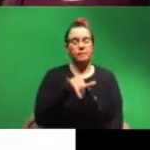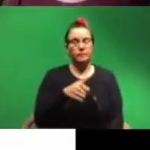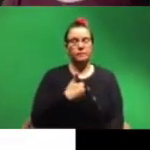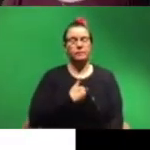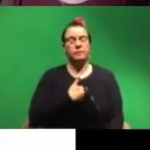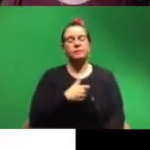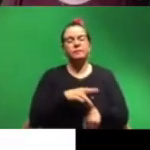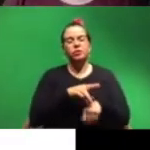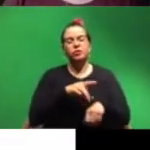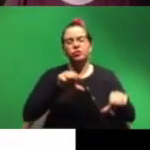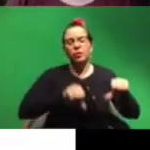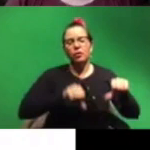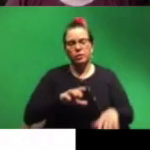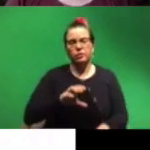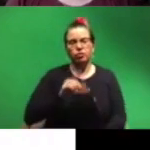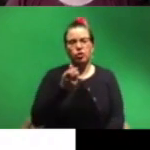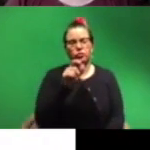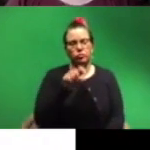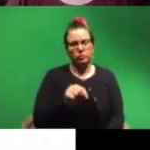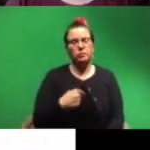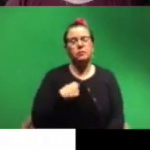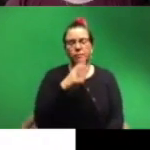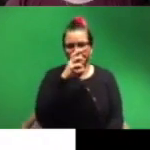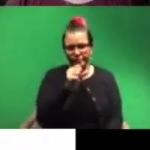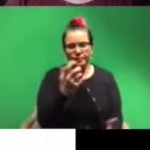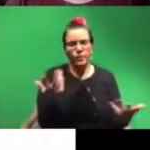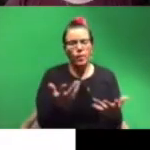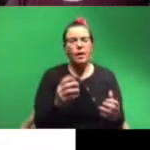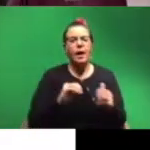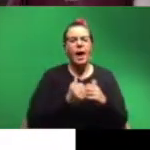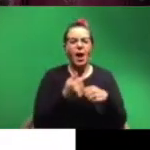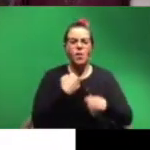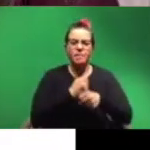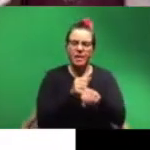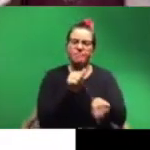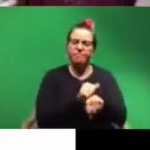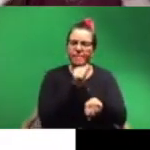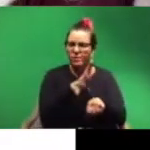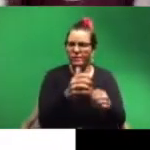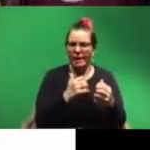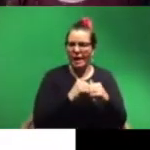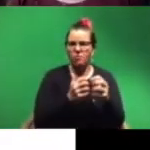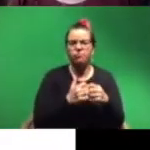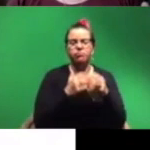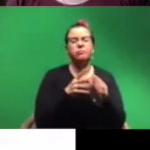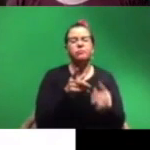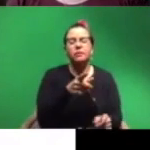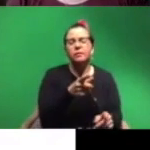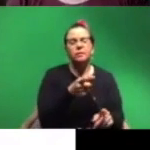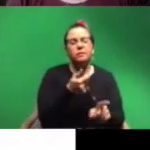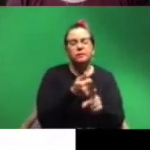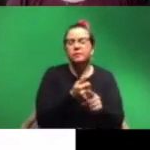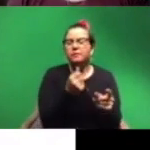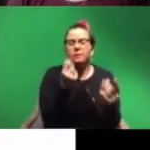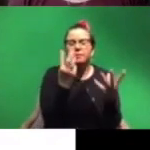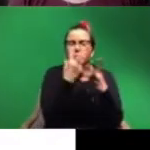geologist, and I'm really interested in how you make mountains. So mountains are the most spectacular of geological formations